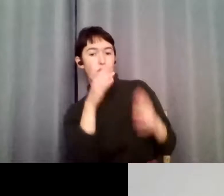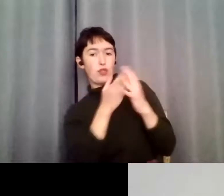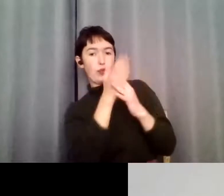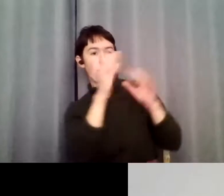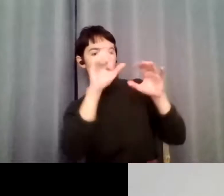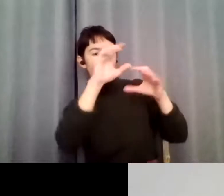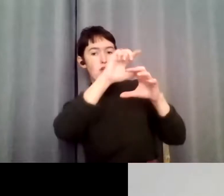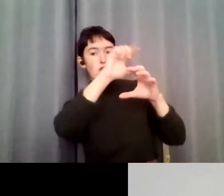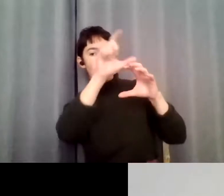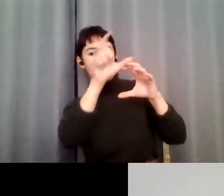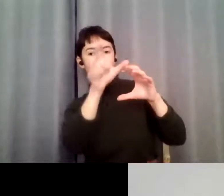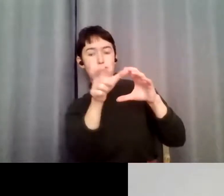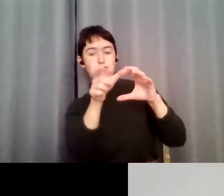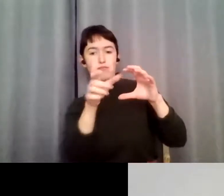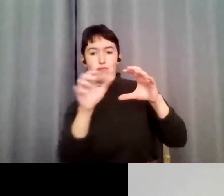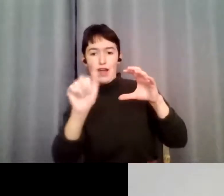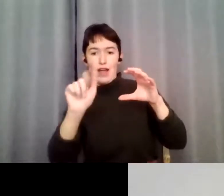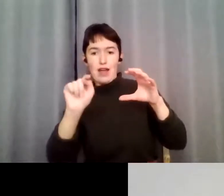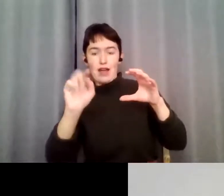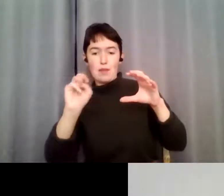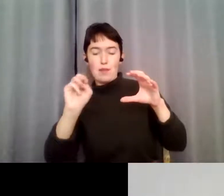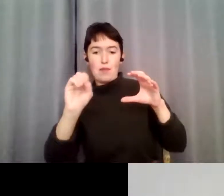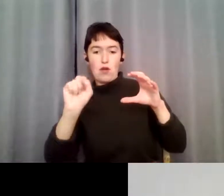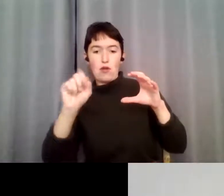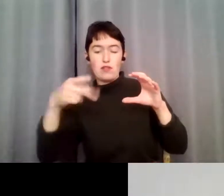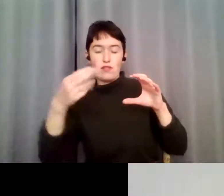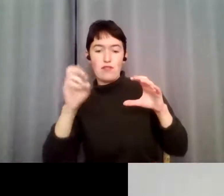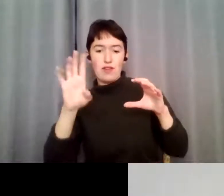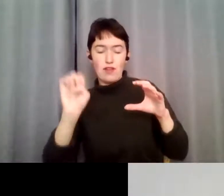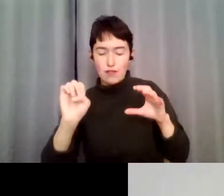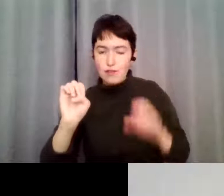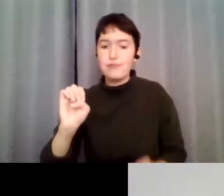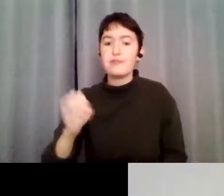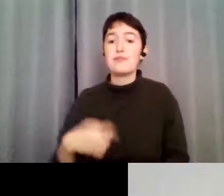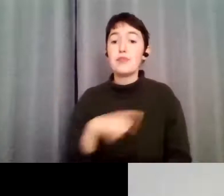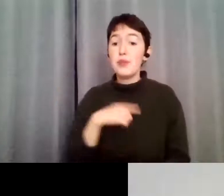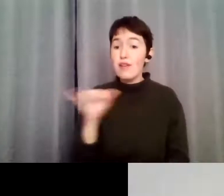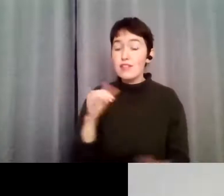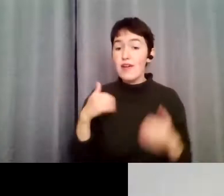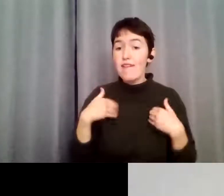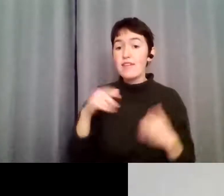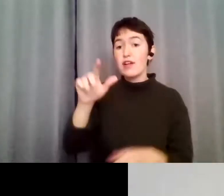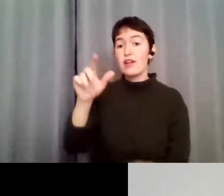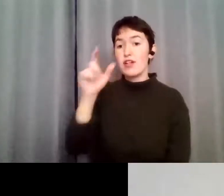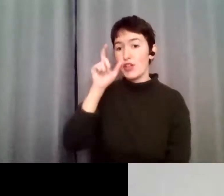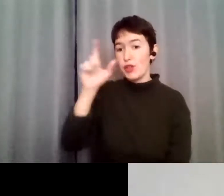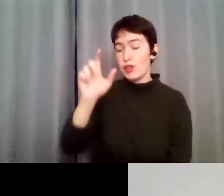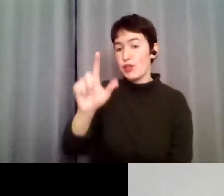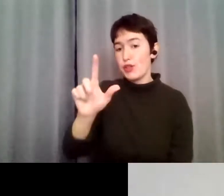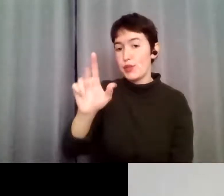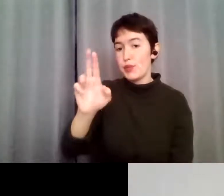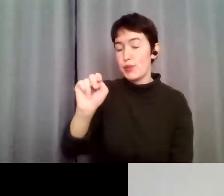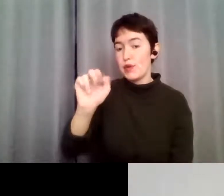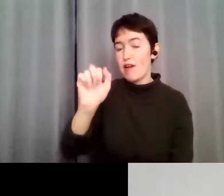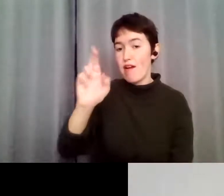lunar eclipses. And I'm going to leave that to Aria to find out what lunar eclipses are,